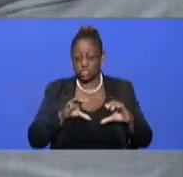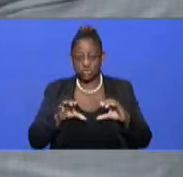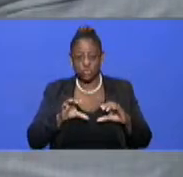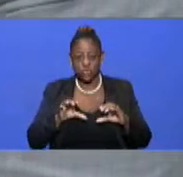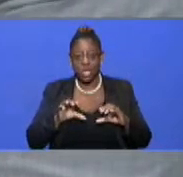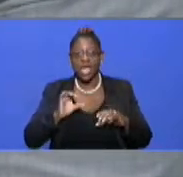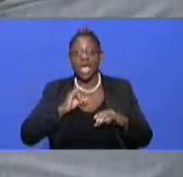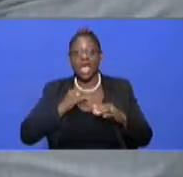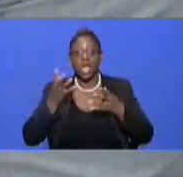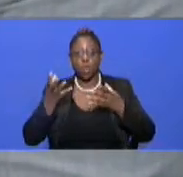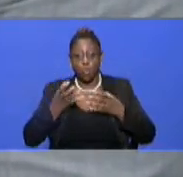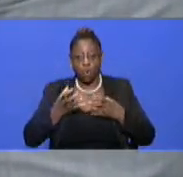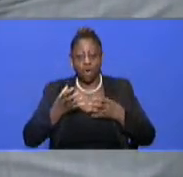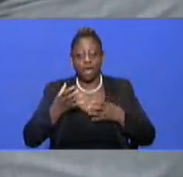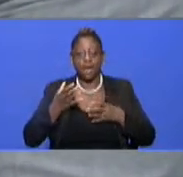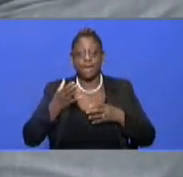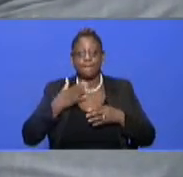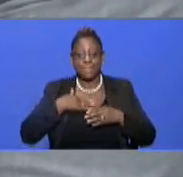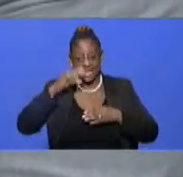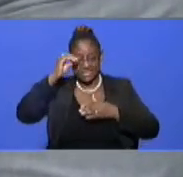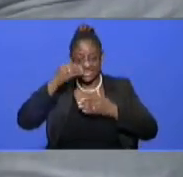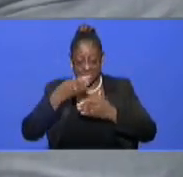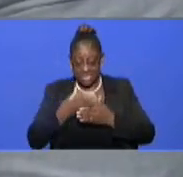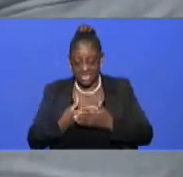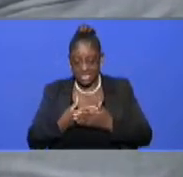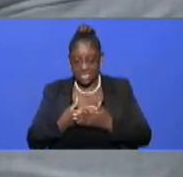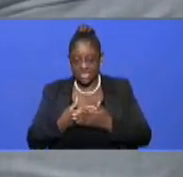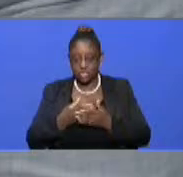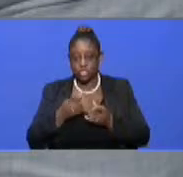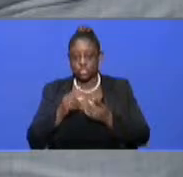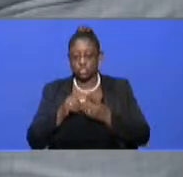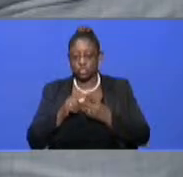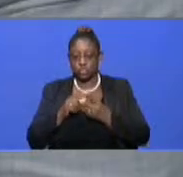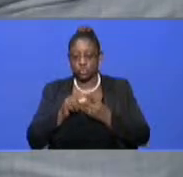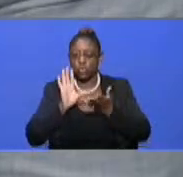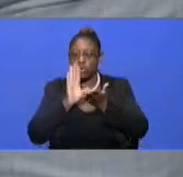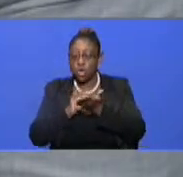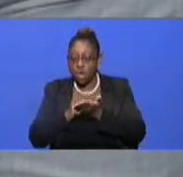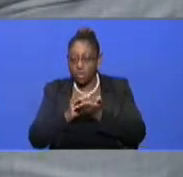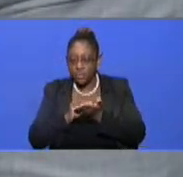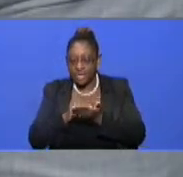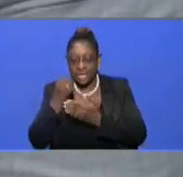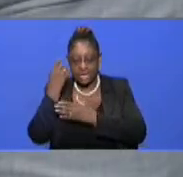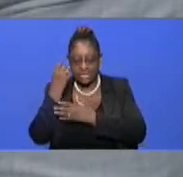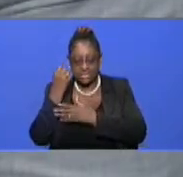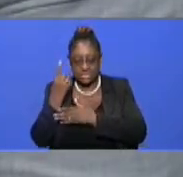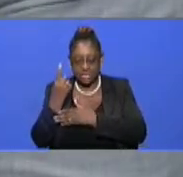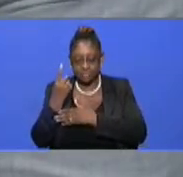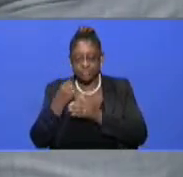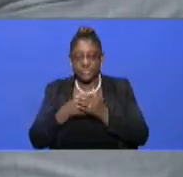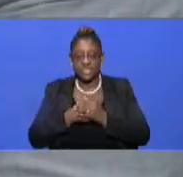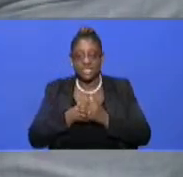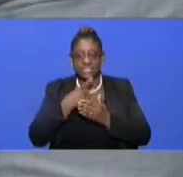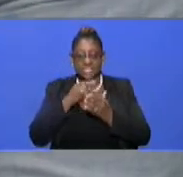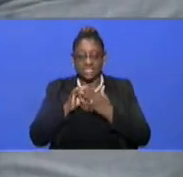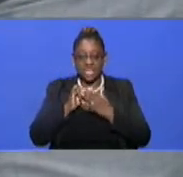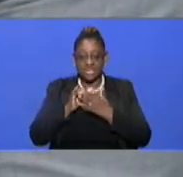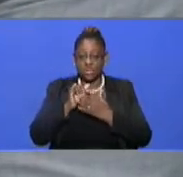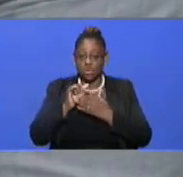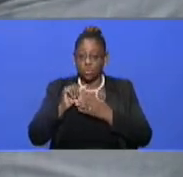to walk into it, own it, and have this. There's this thing with us as black people that when we start to do well or start to get a